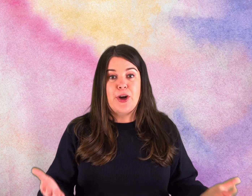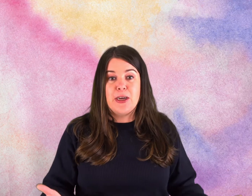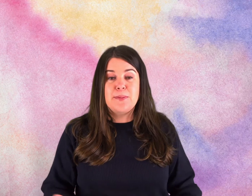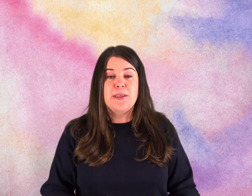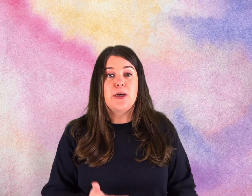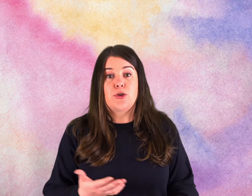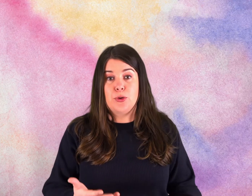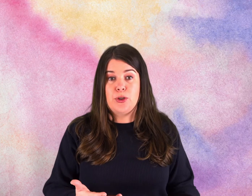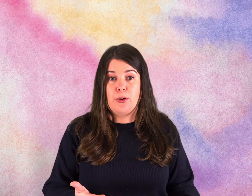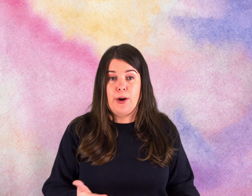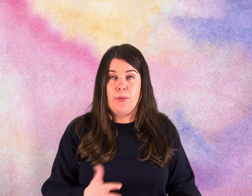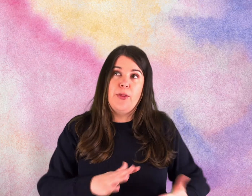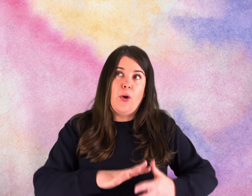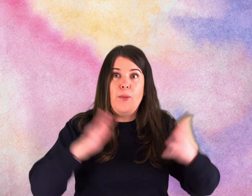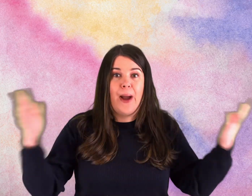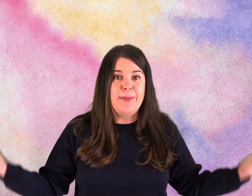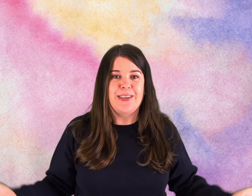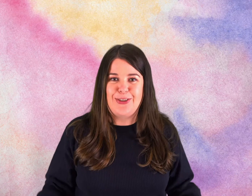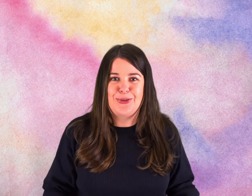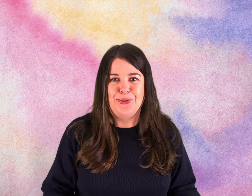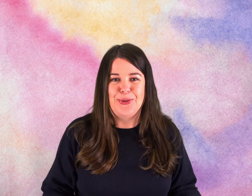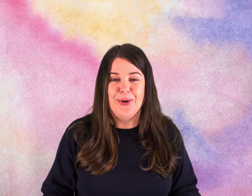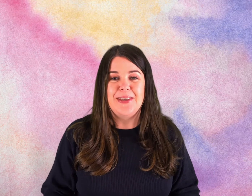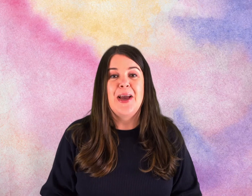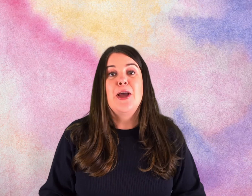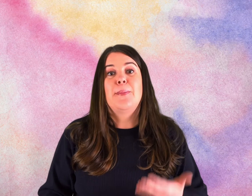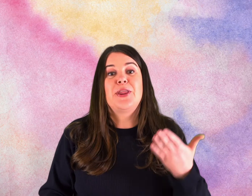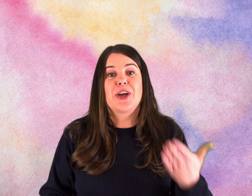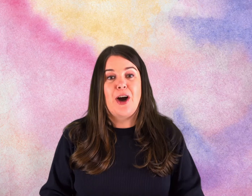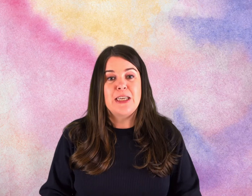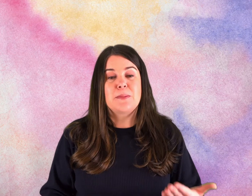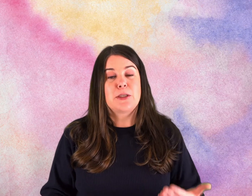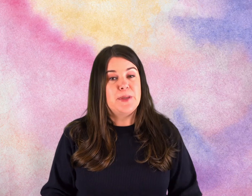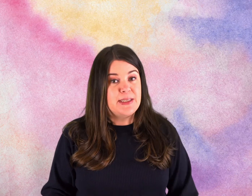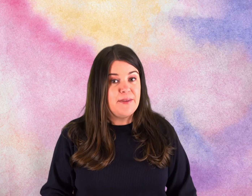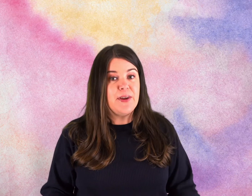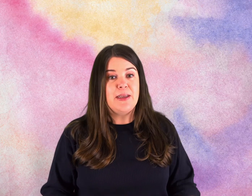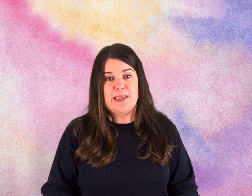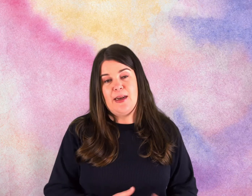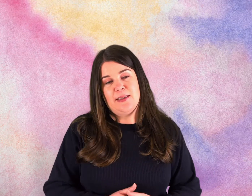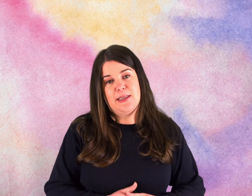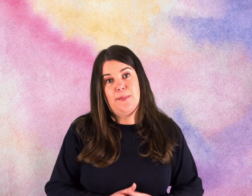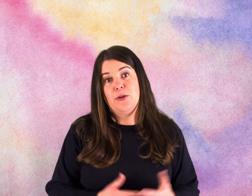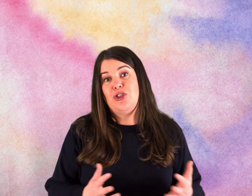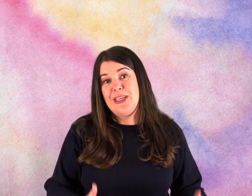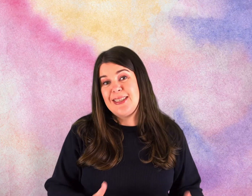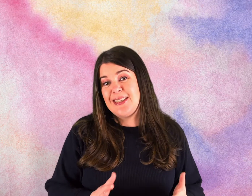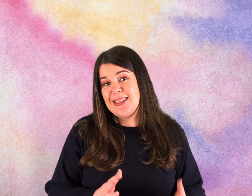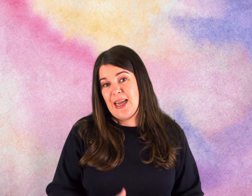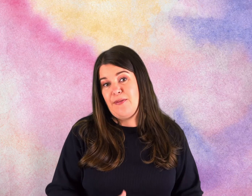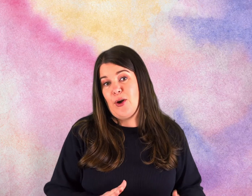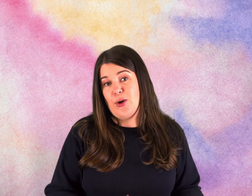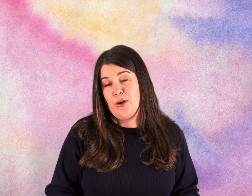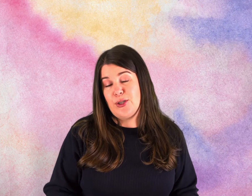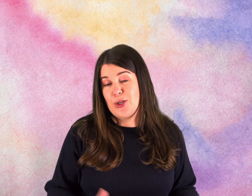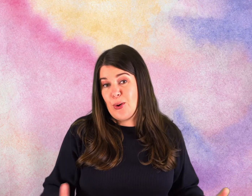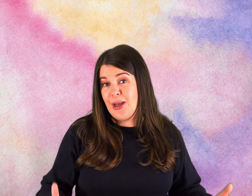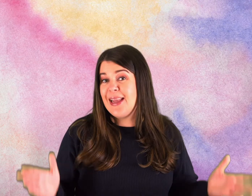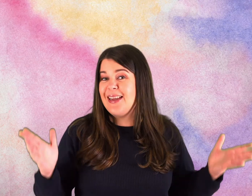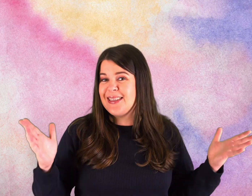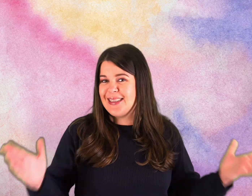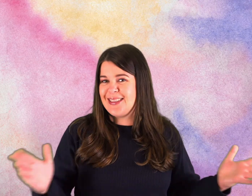remember, the Gospels tell true story. Well, the whole Bible tells true stories, but the Gospel specifically tells us about Jesus's life on earth.